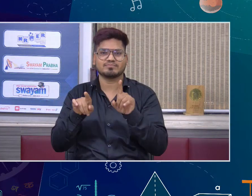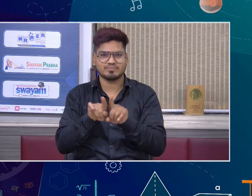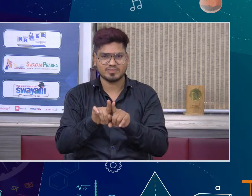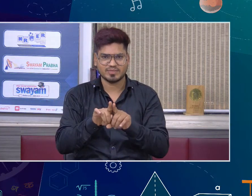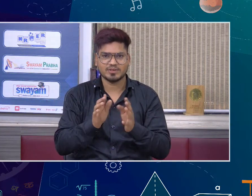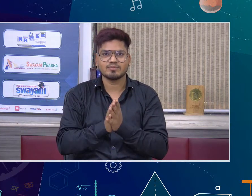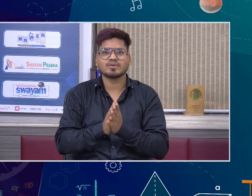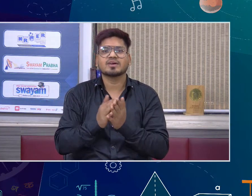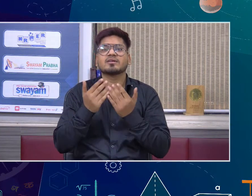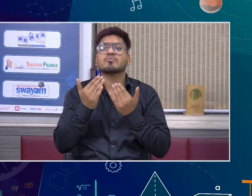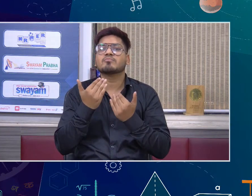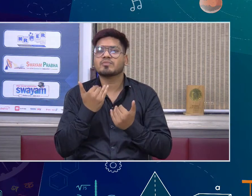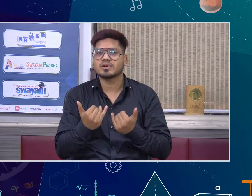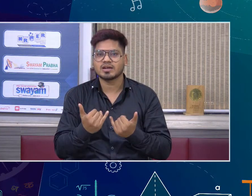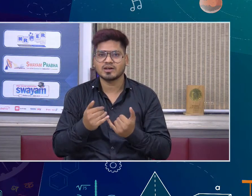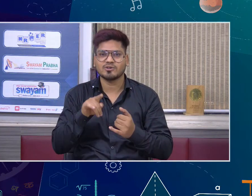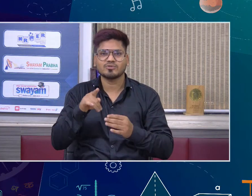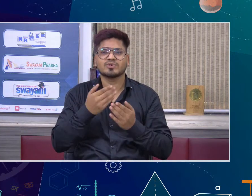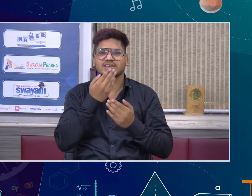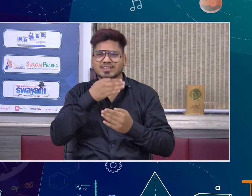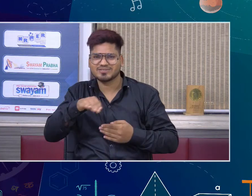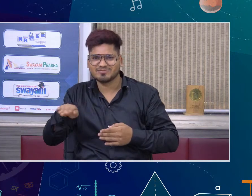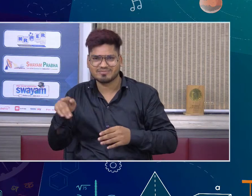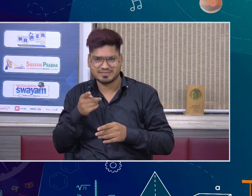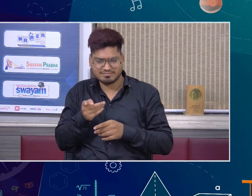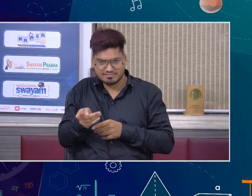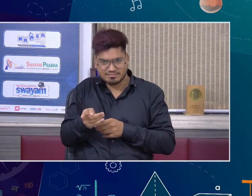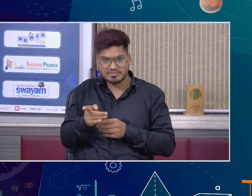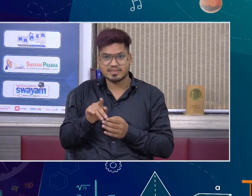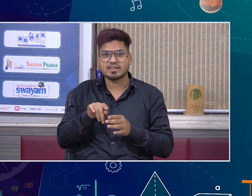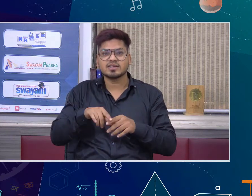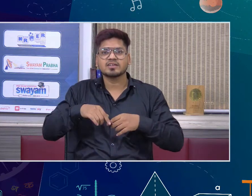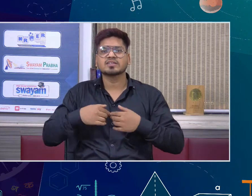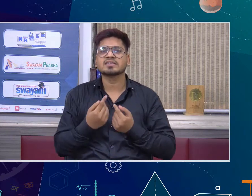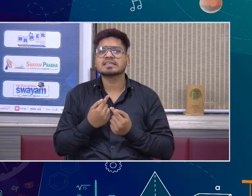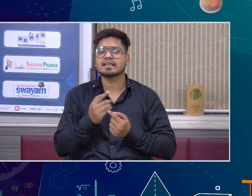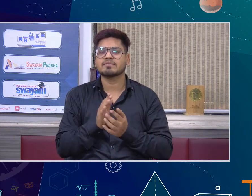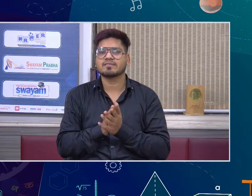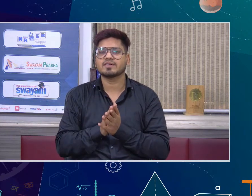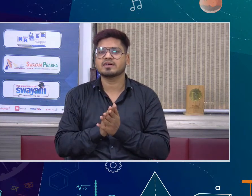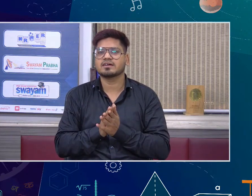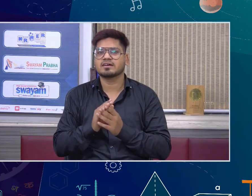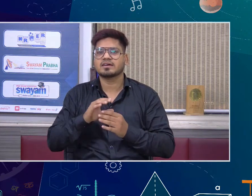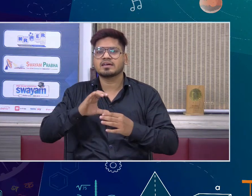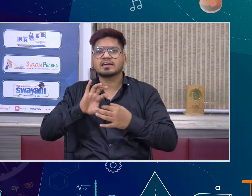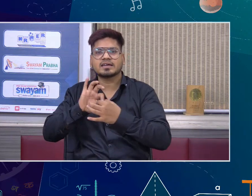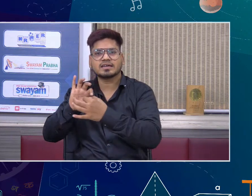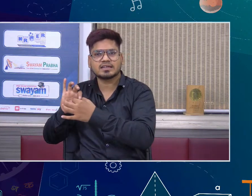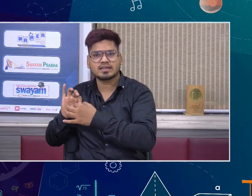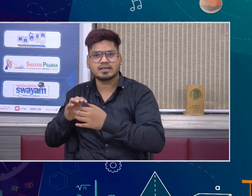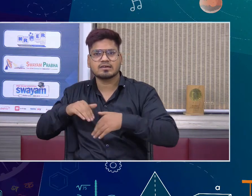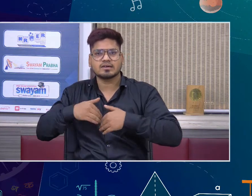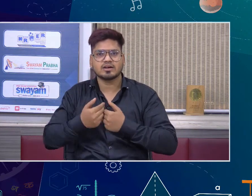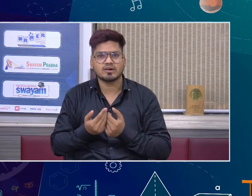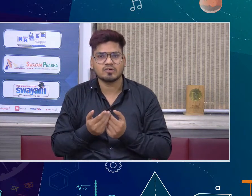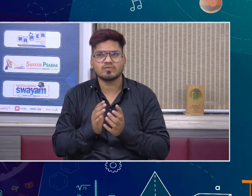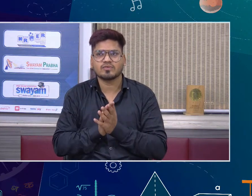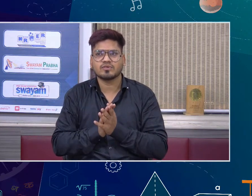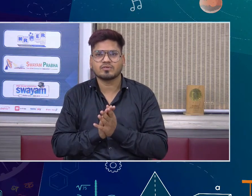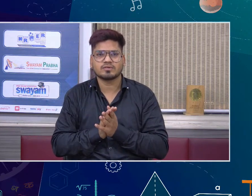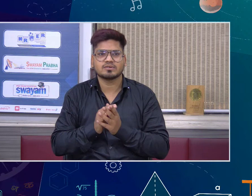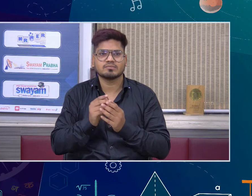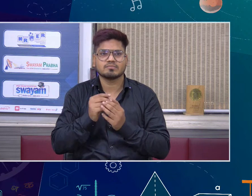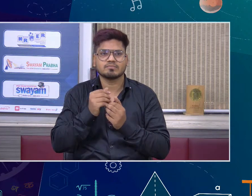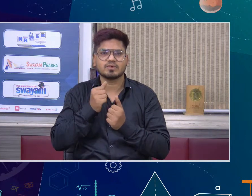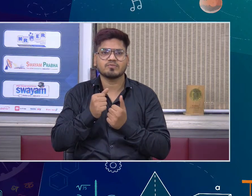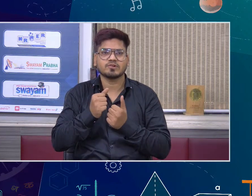to you that children with disabilities, for these people, like children with disabilities or person